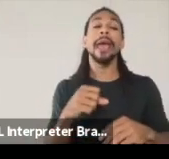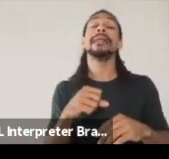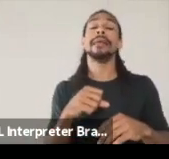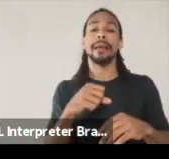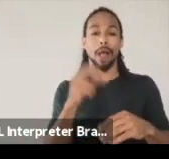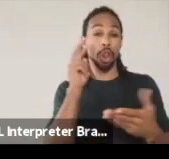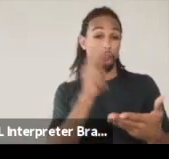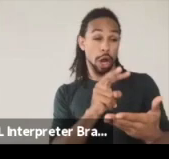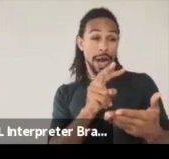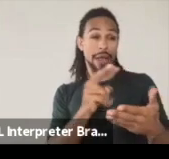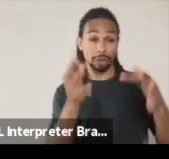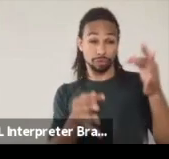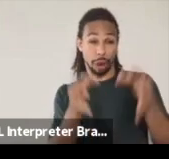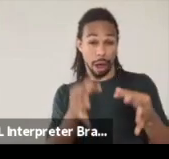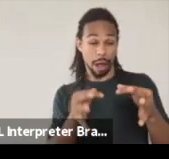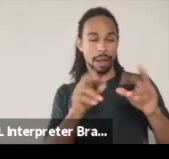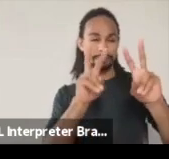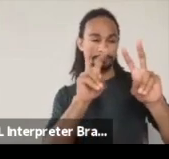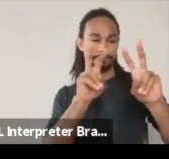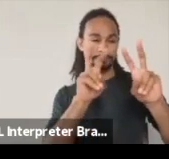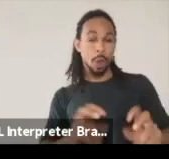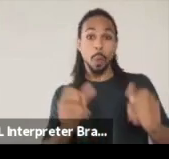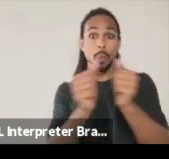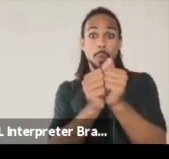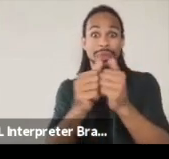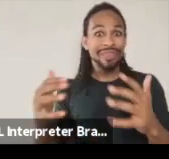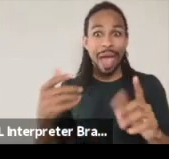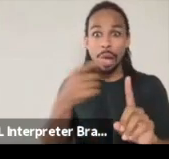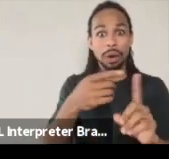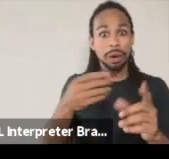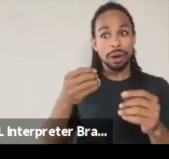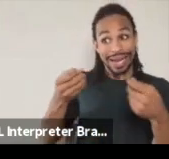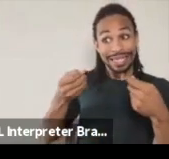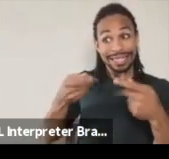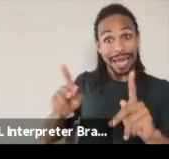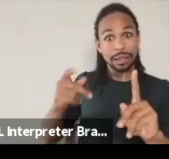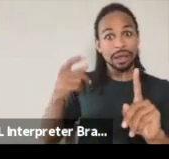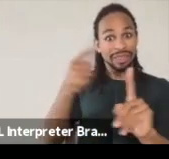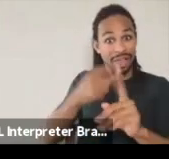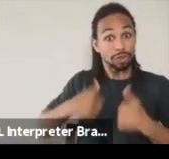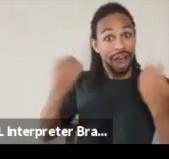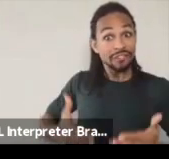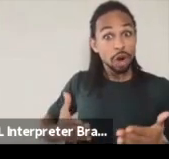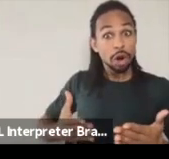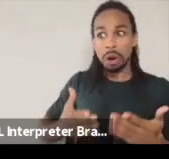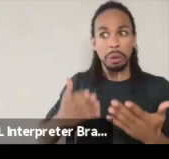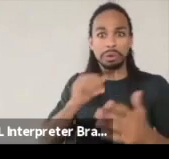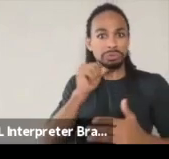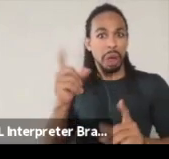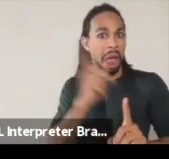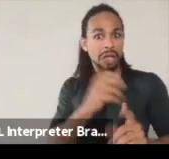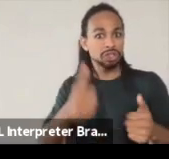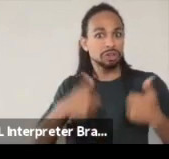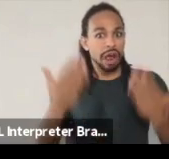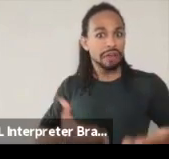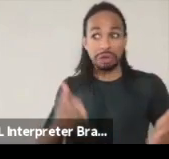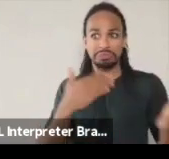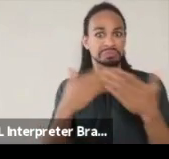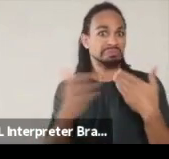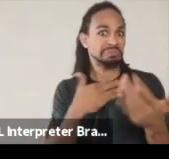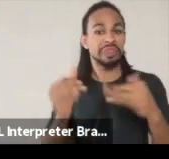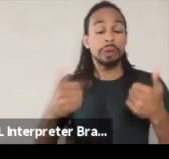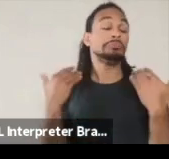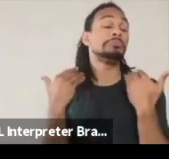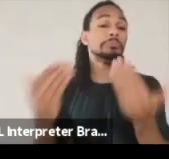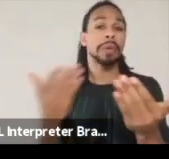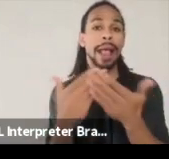a trial without a survivor's consent. And so I think that given the dynamics of, you know, gendered violence and domestic